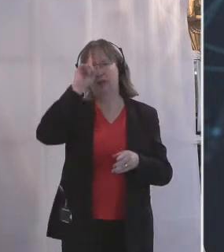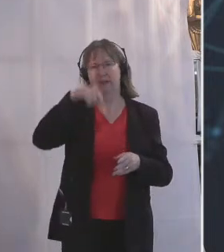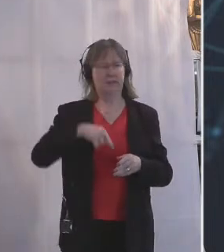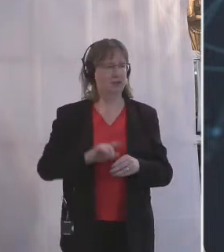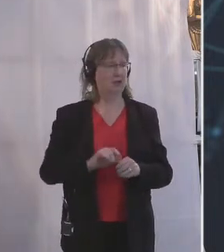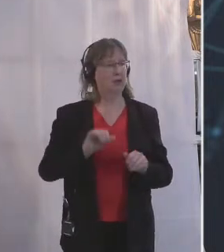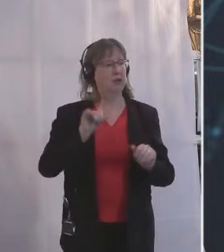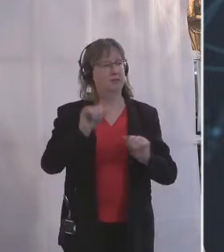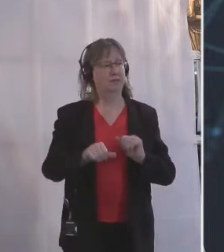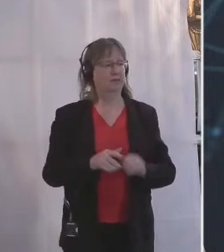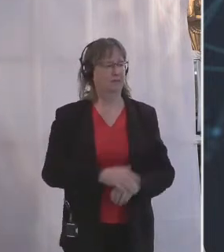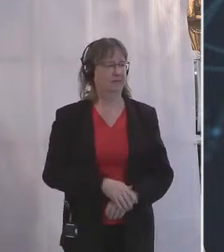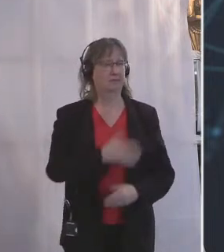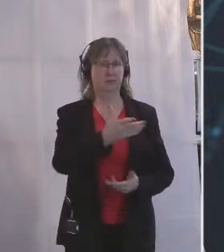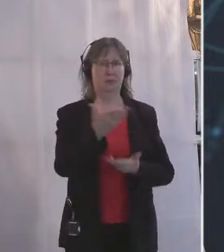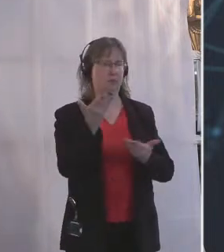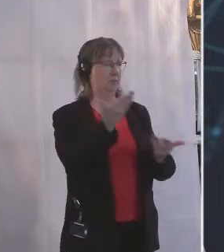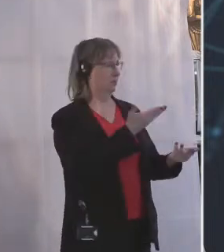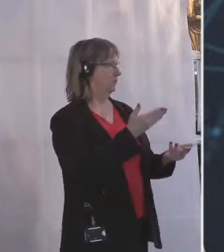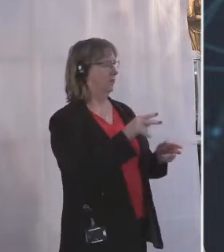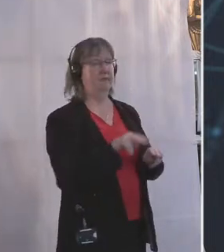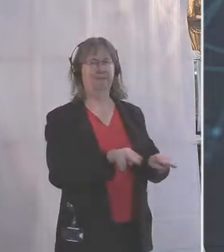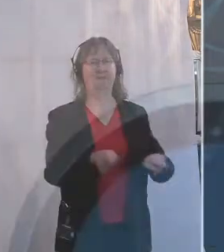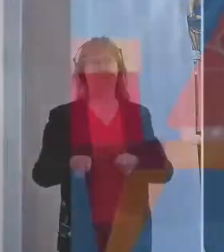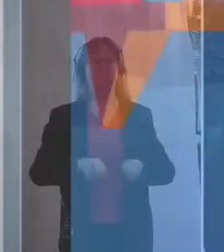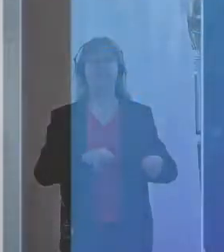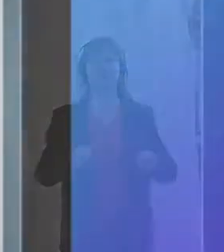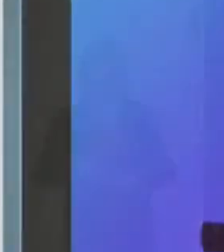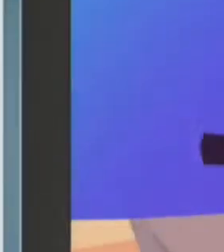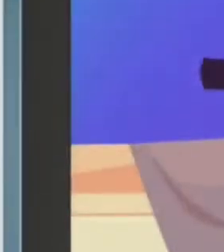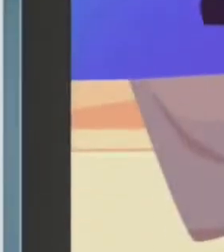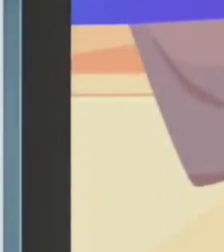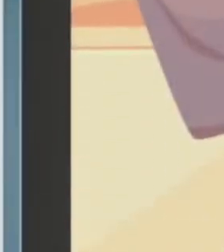post-innovation, I have this.